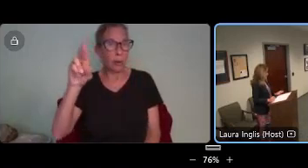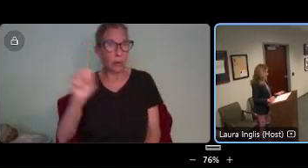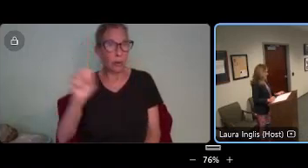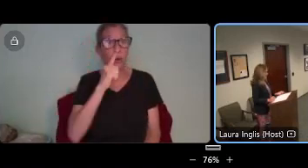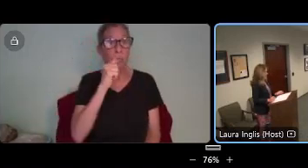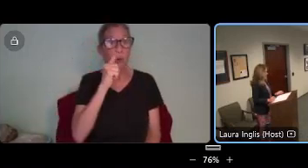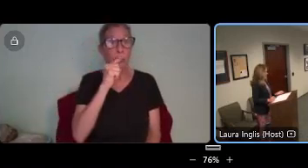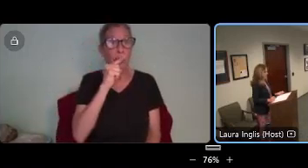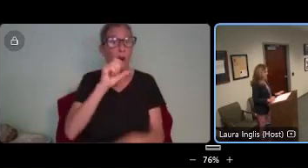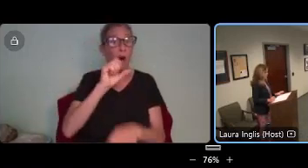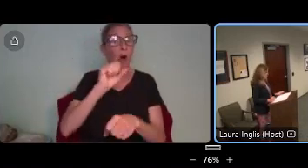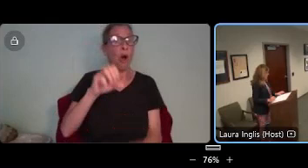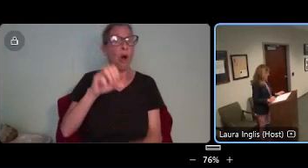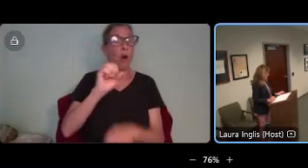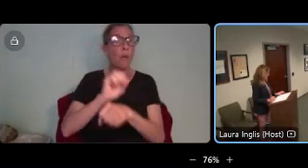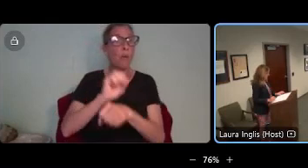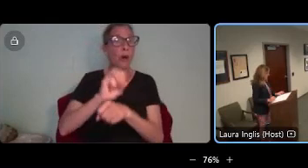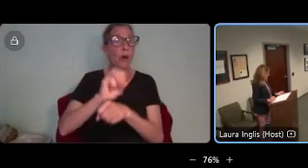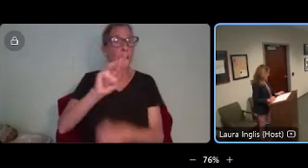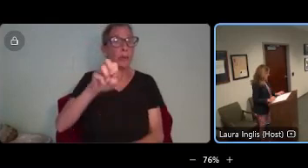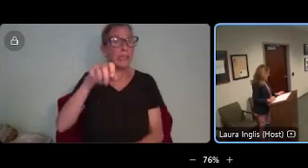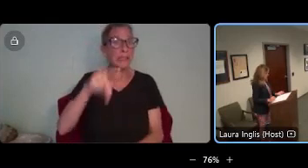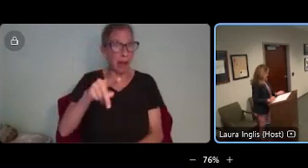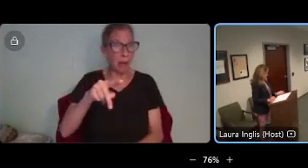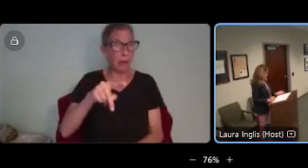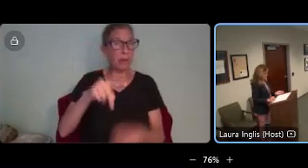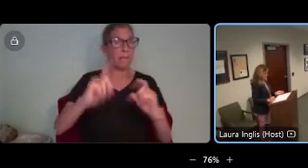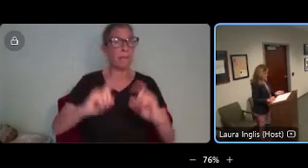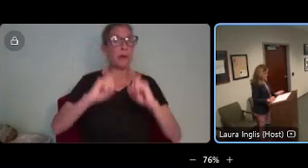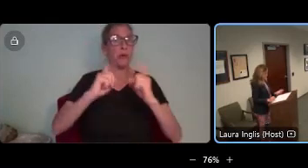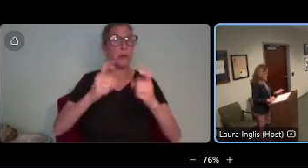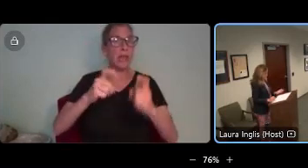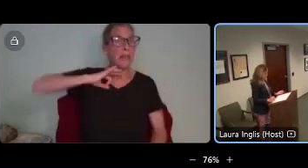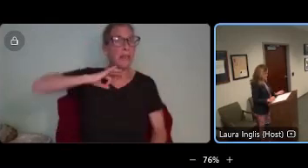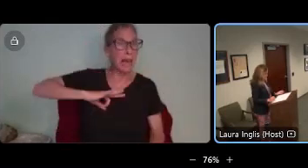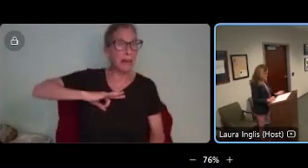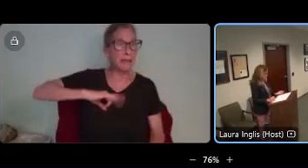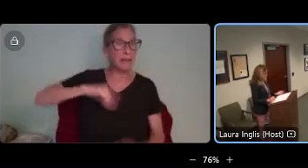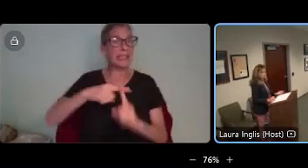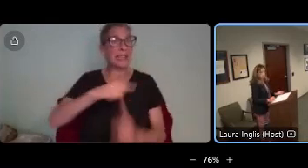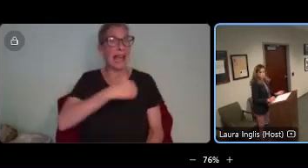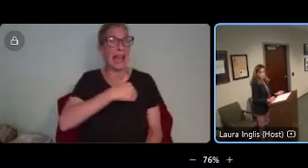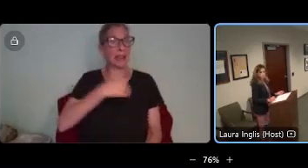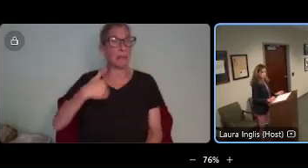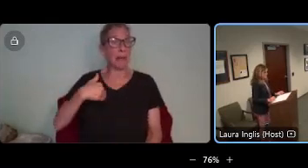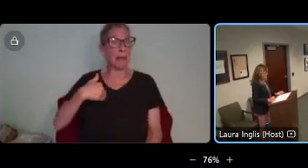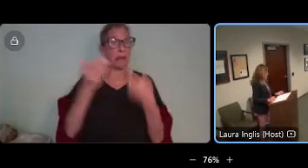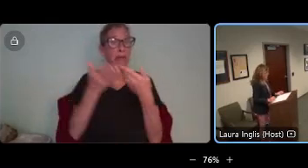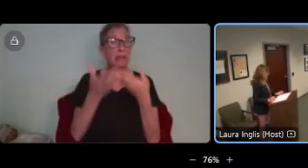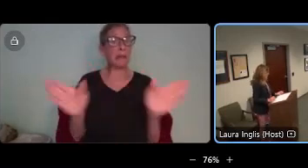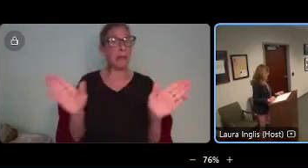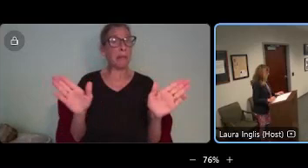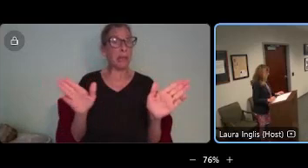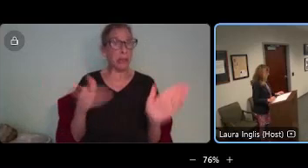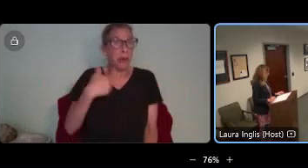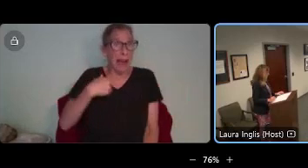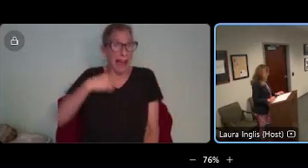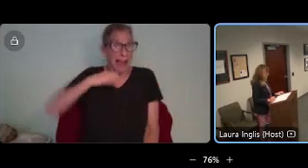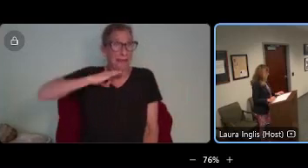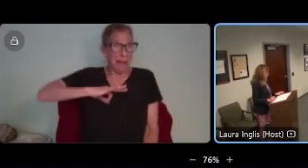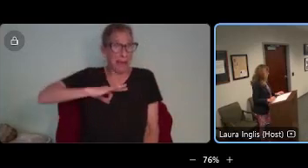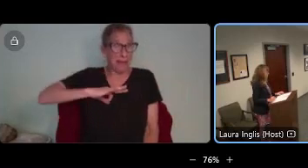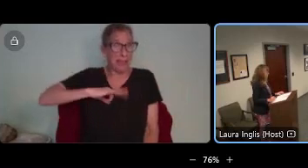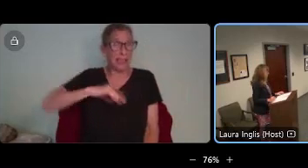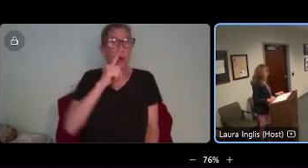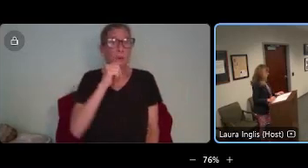role in providing and administering critical benefits, as well as the members of the general public who use them. Among these are tens